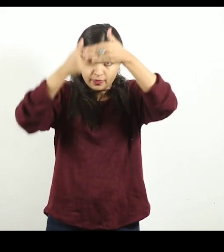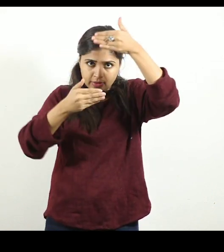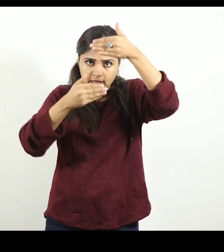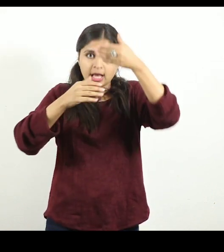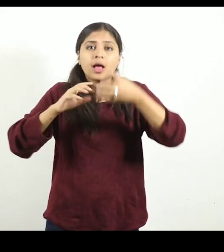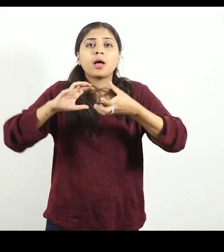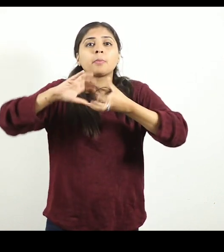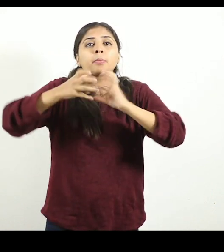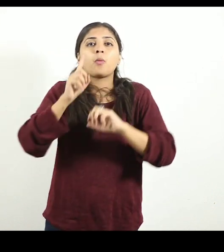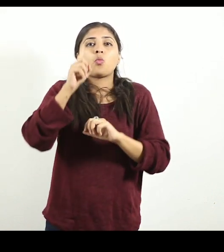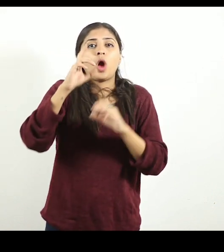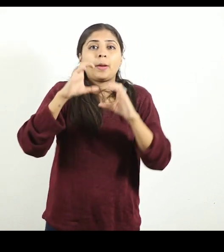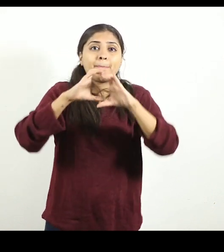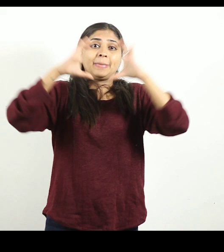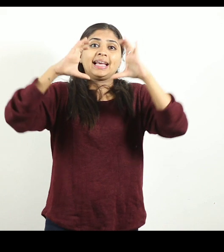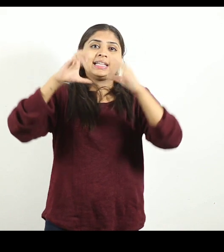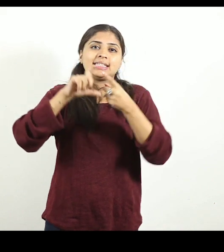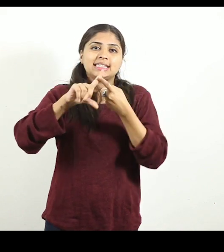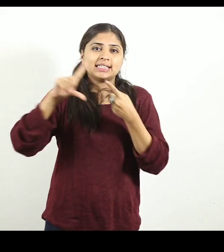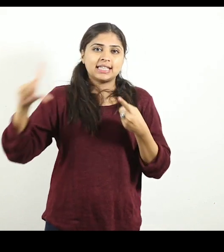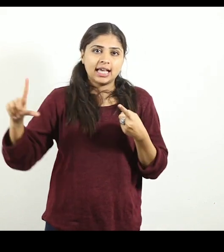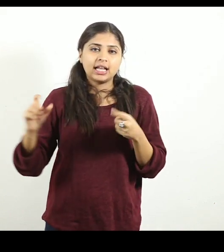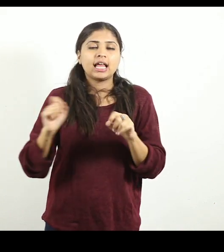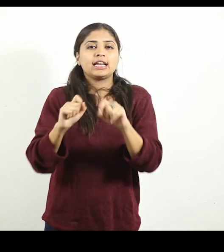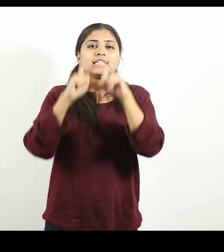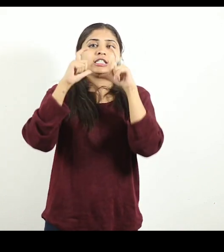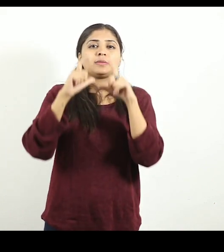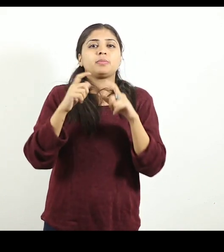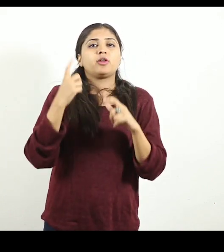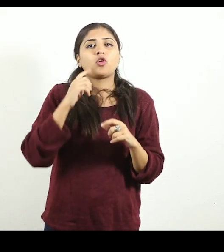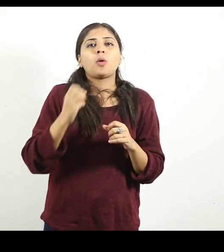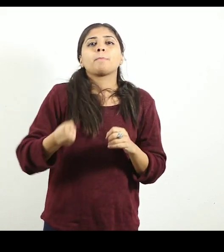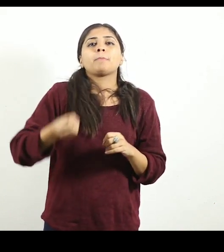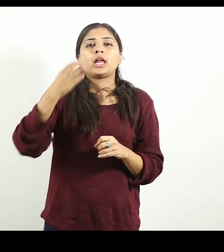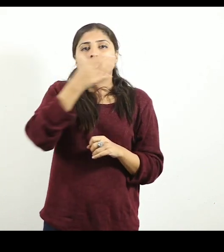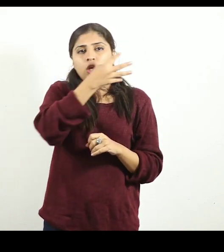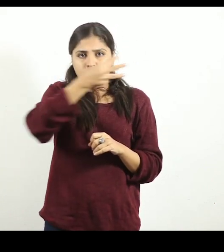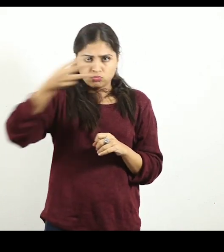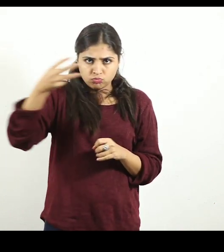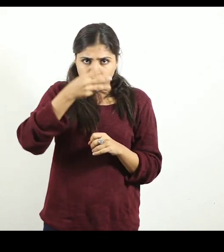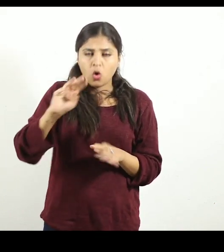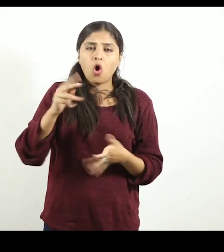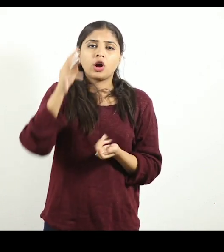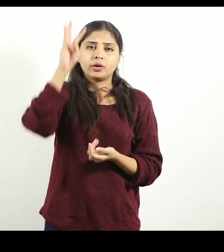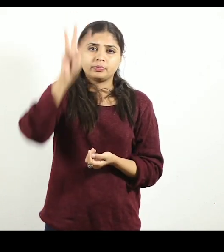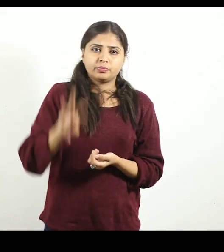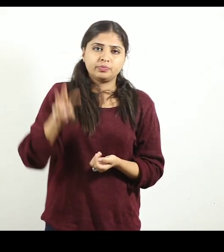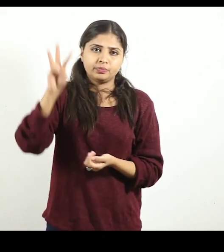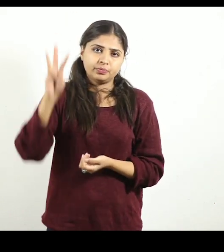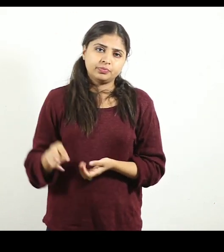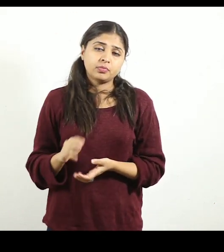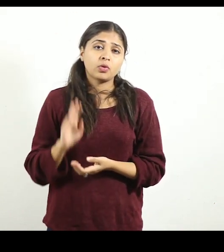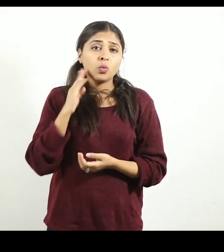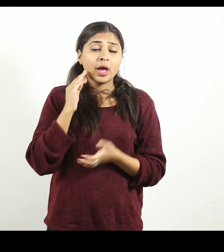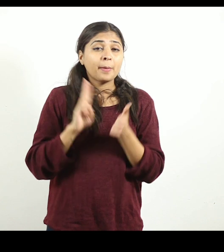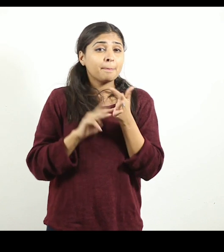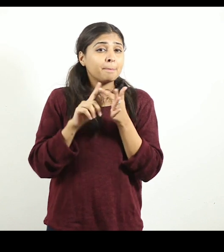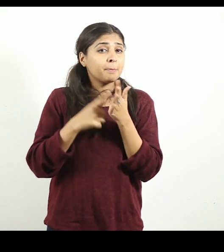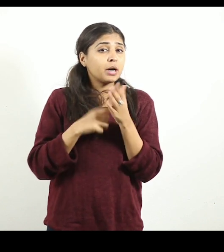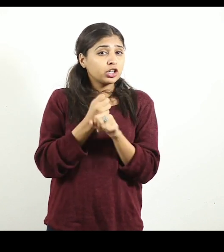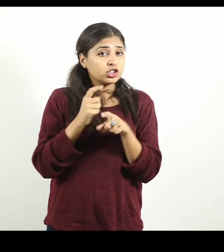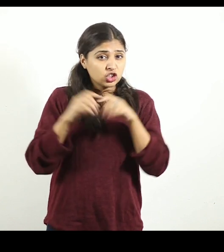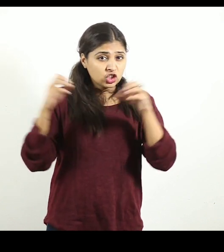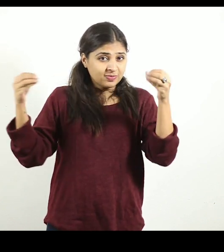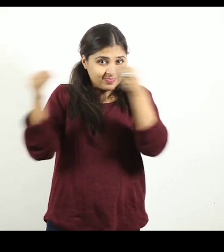larger cell that is displayed across the multiple columns or rows. When you merge multiple cells, the contents of only one